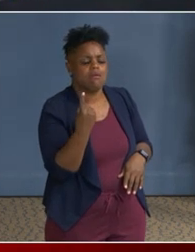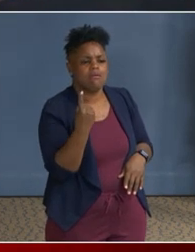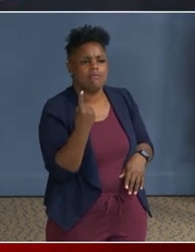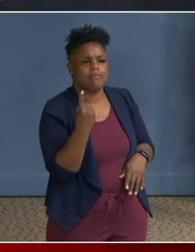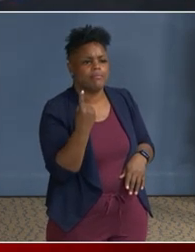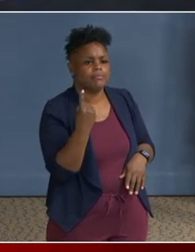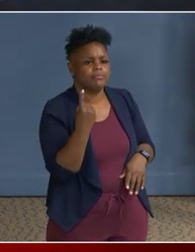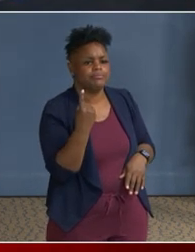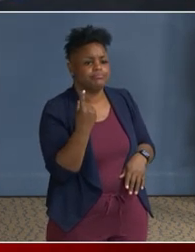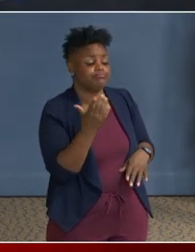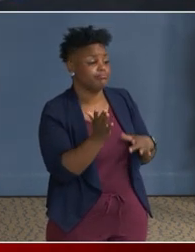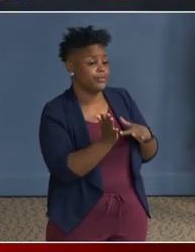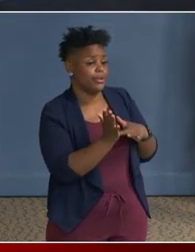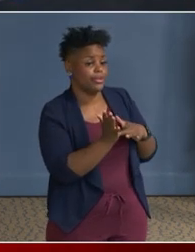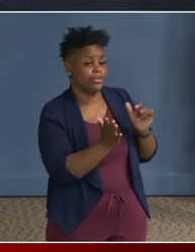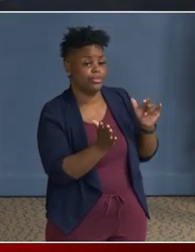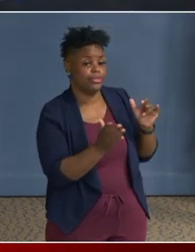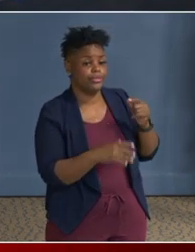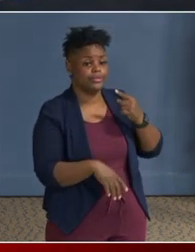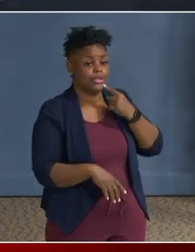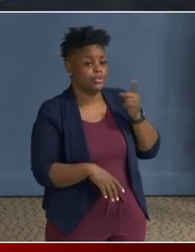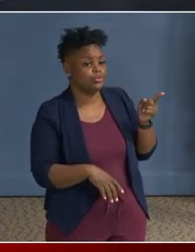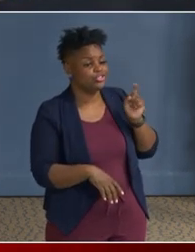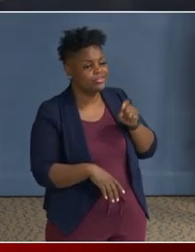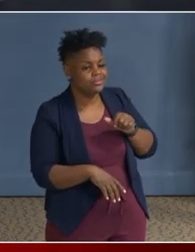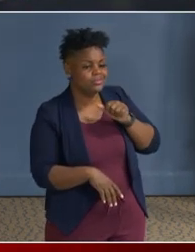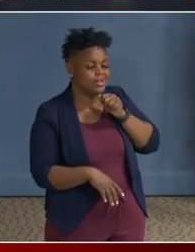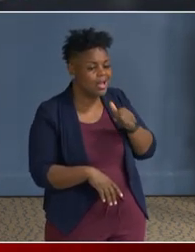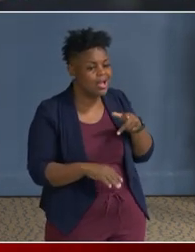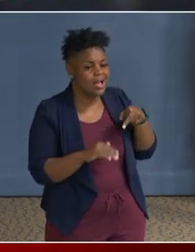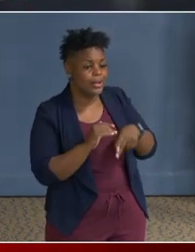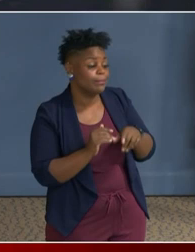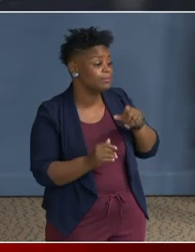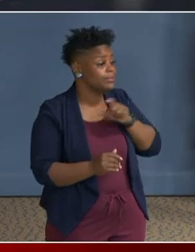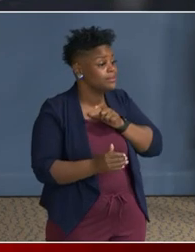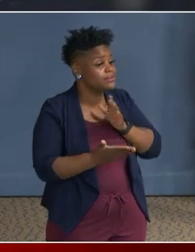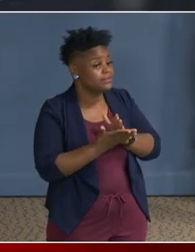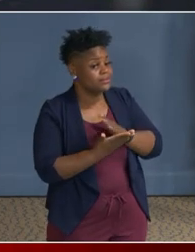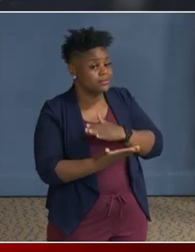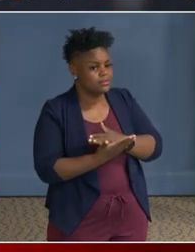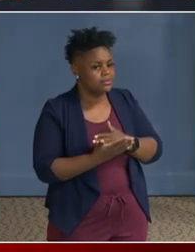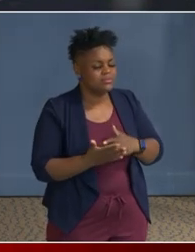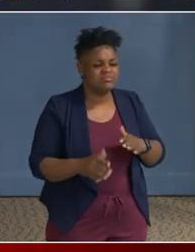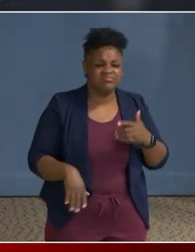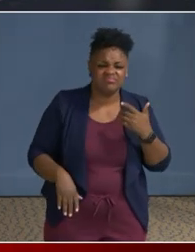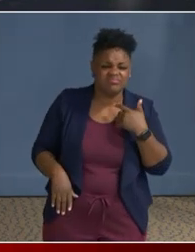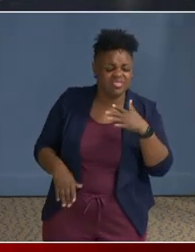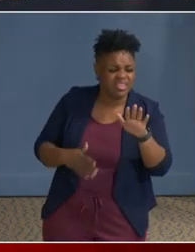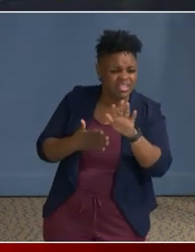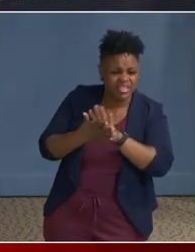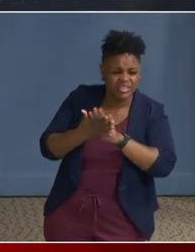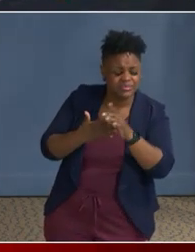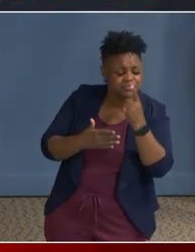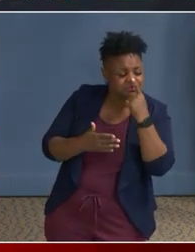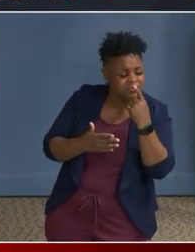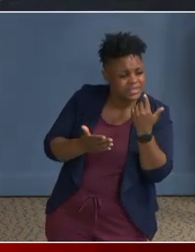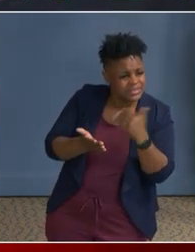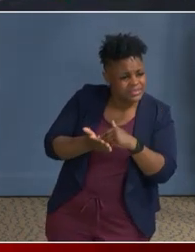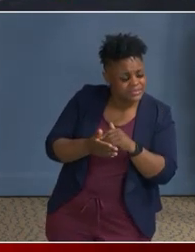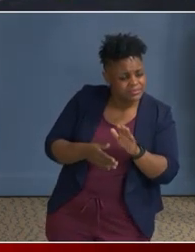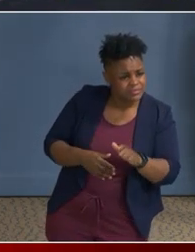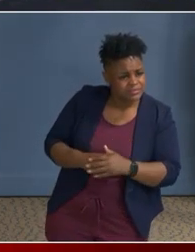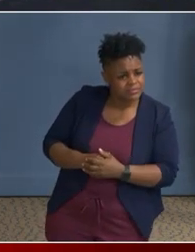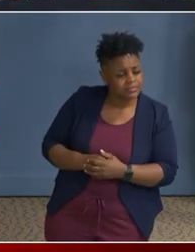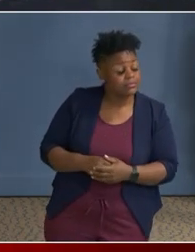against cuts to the police budget? I'm sorry, Bennett, could you give me that again? What would you say to people who want to use